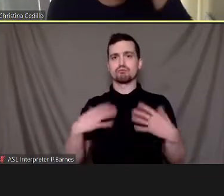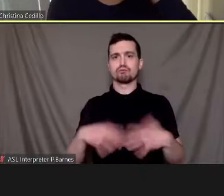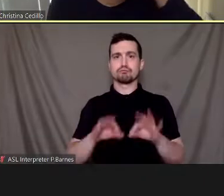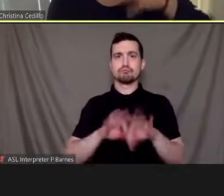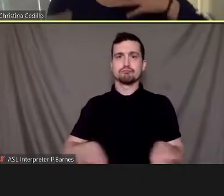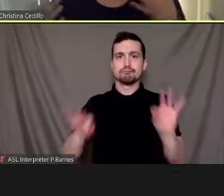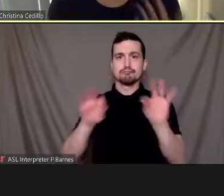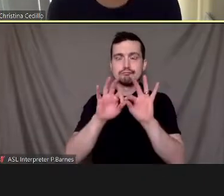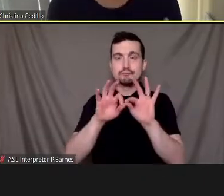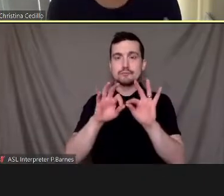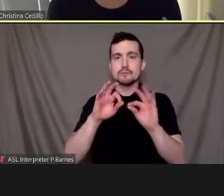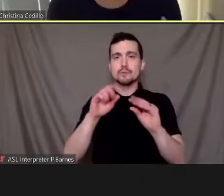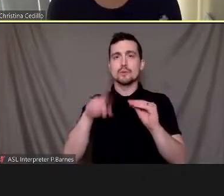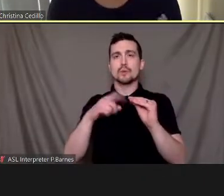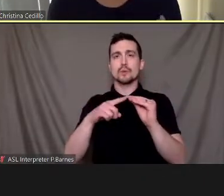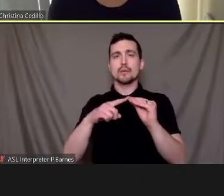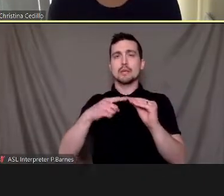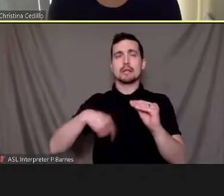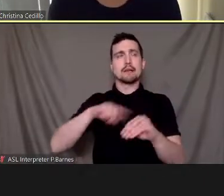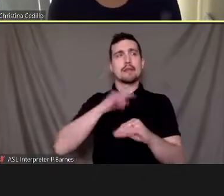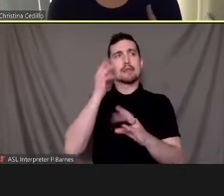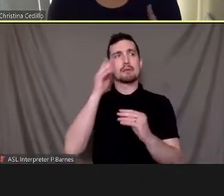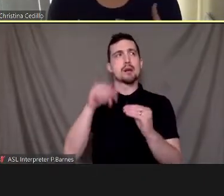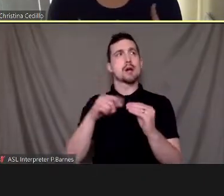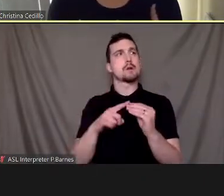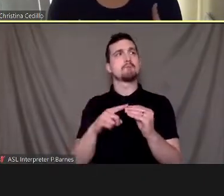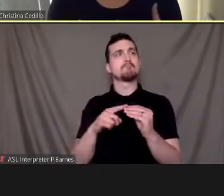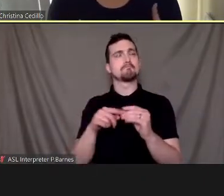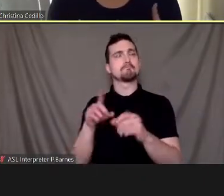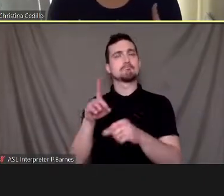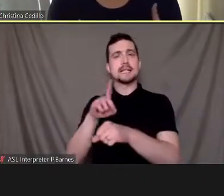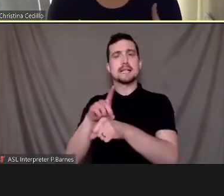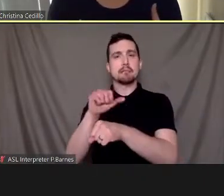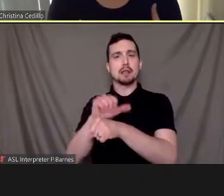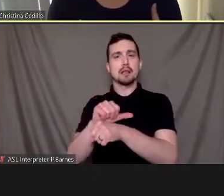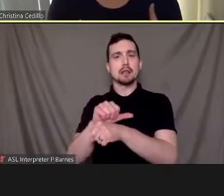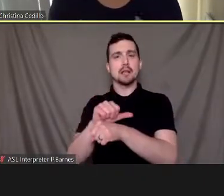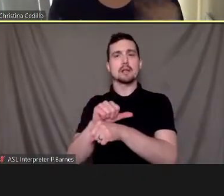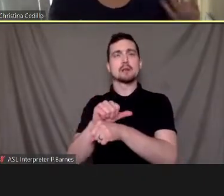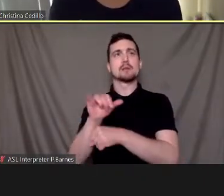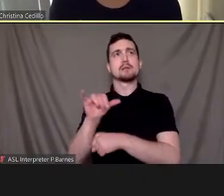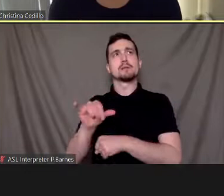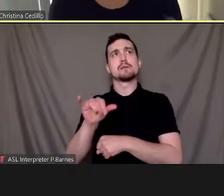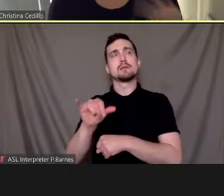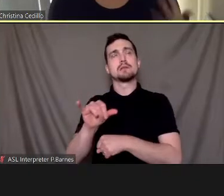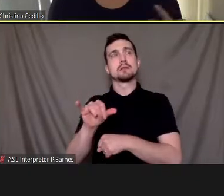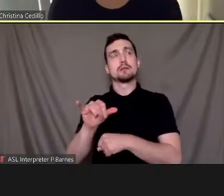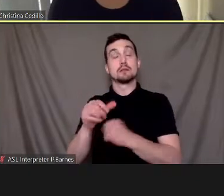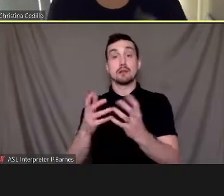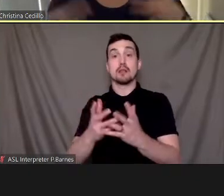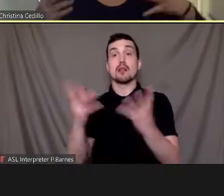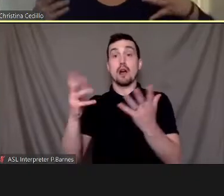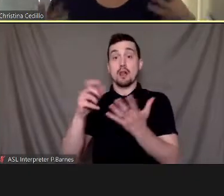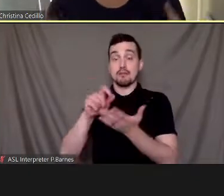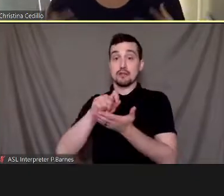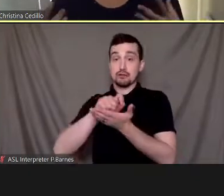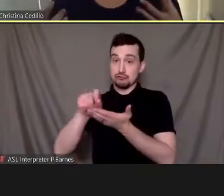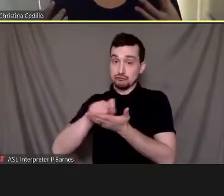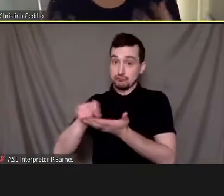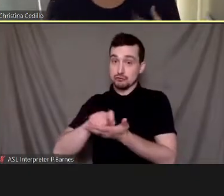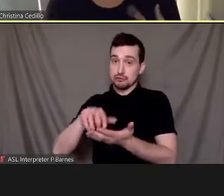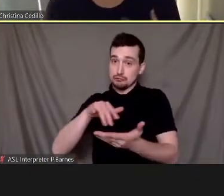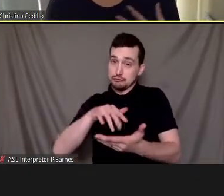times when we think about disability, we often, and a lot of scholarship, unfortunately,